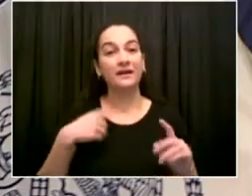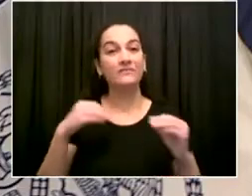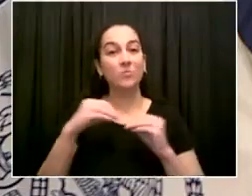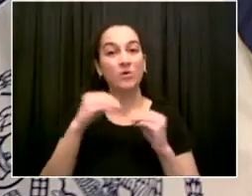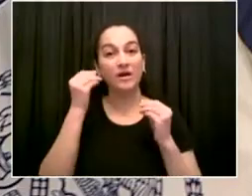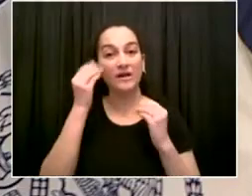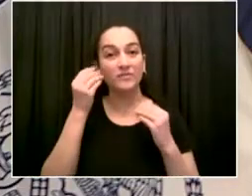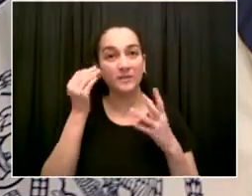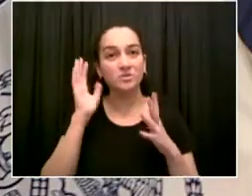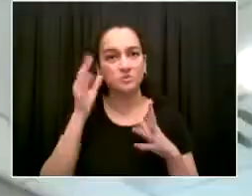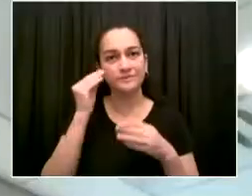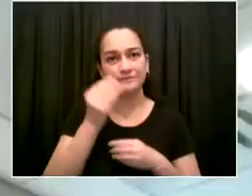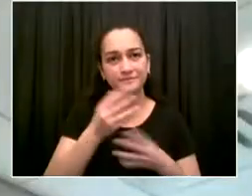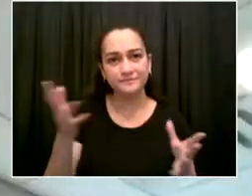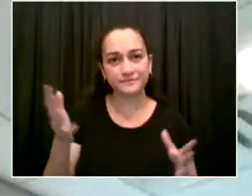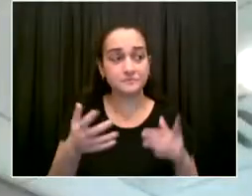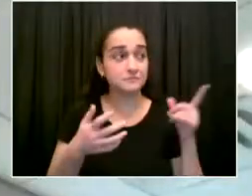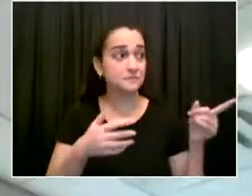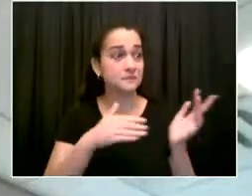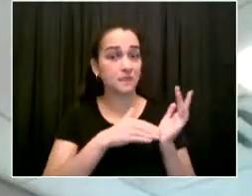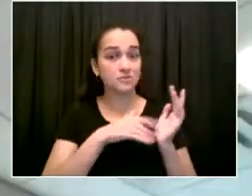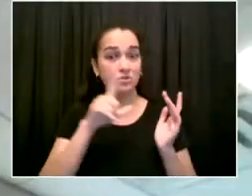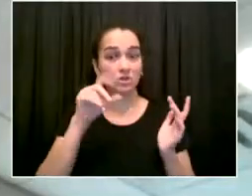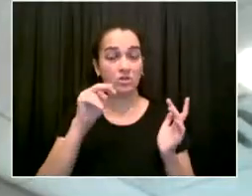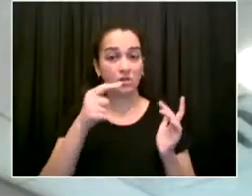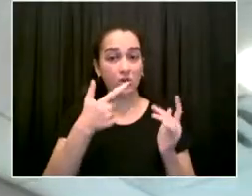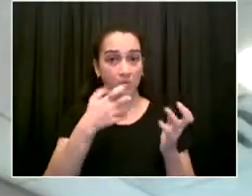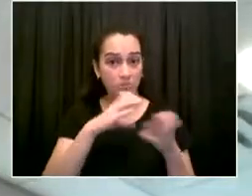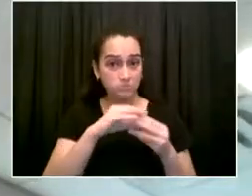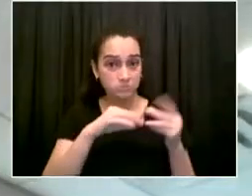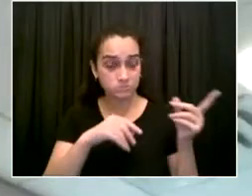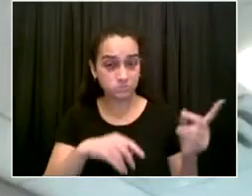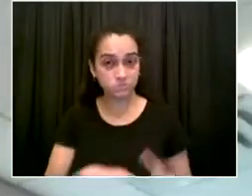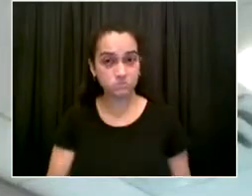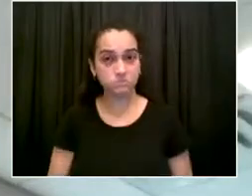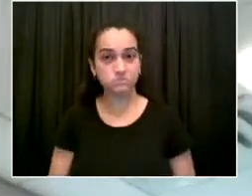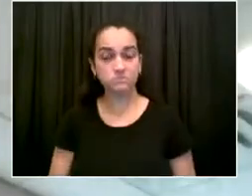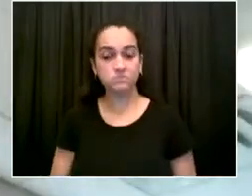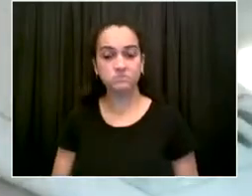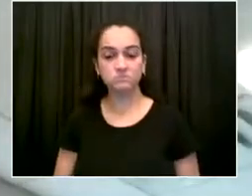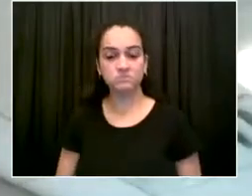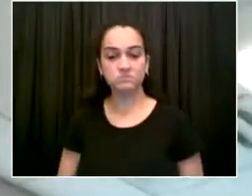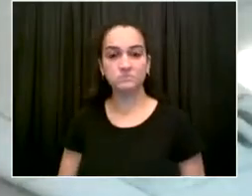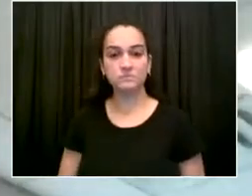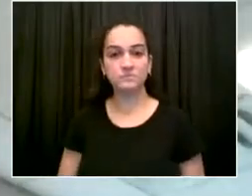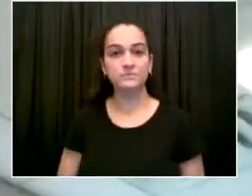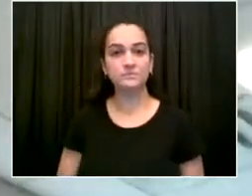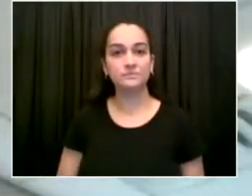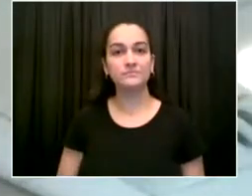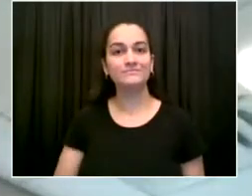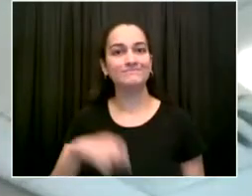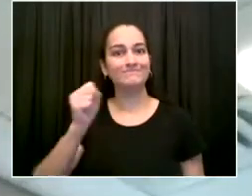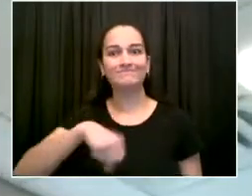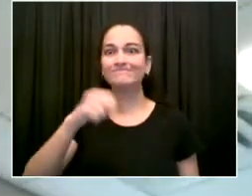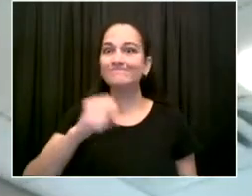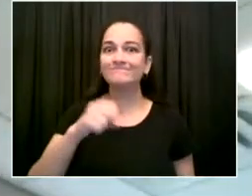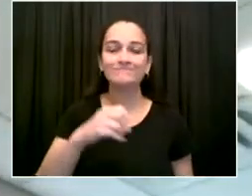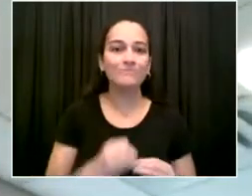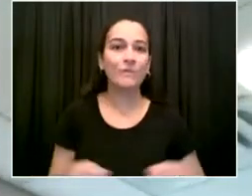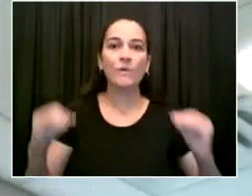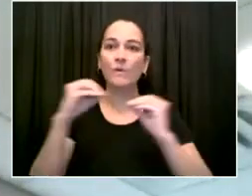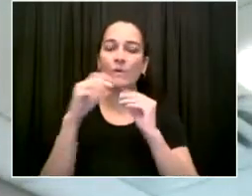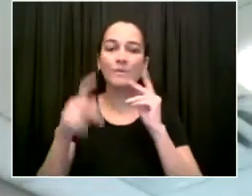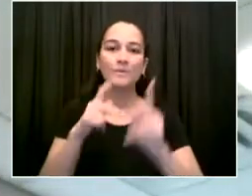So anecdotally, we're definitely seeing people coming out in droves, whether it's our mobile units at restaurants, whether it's our at-home vax